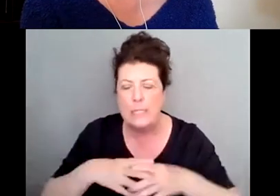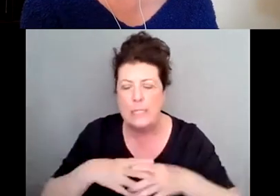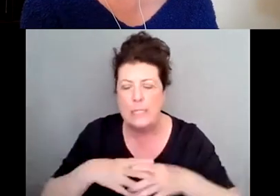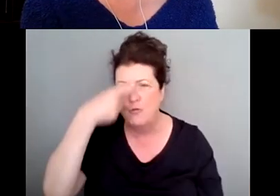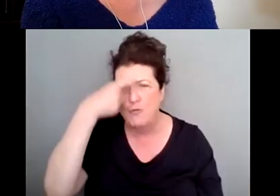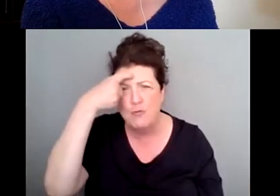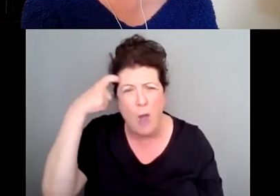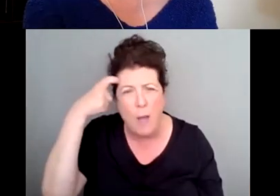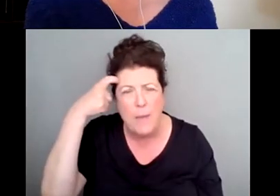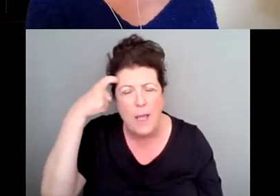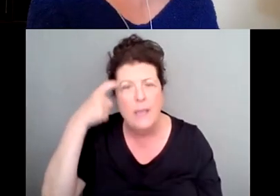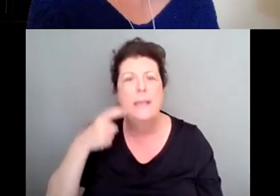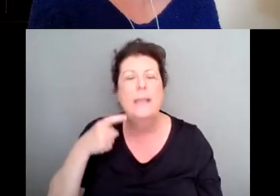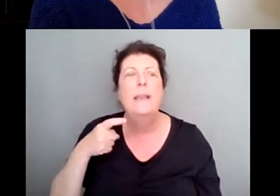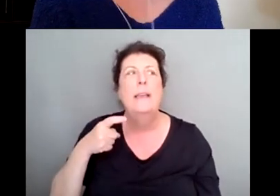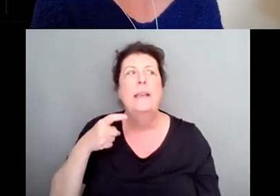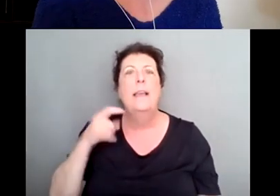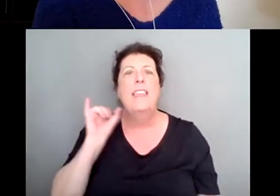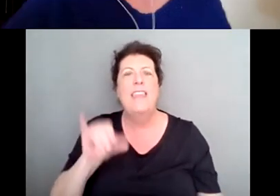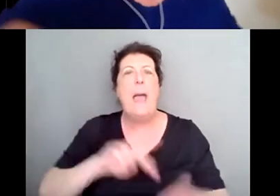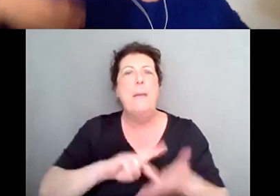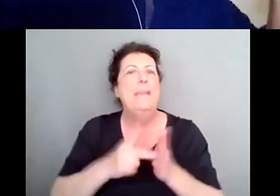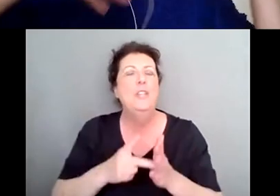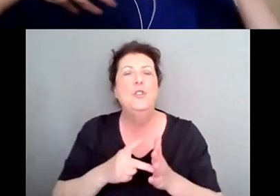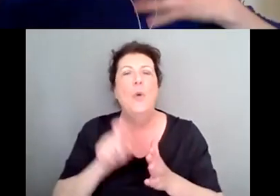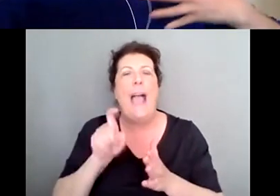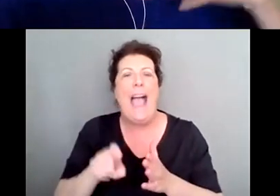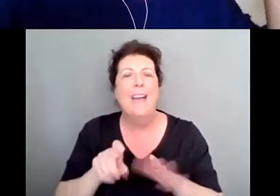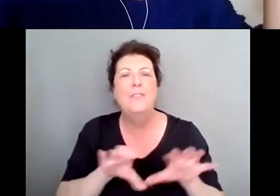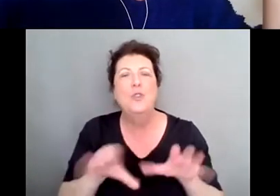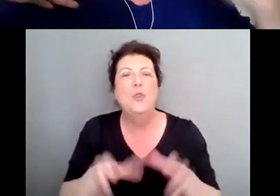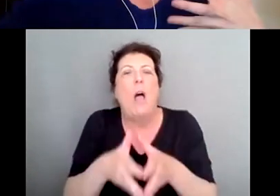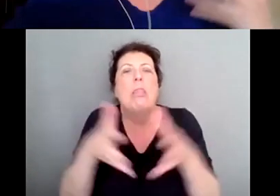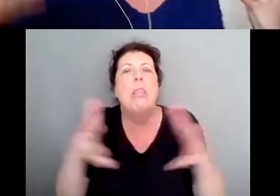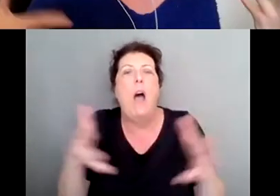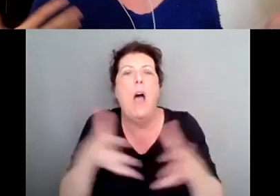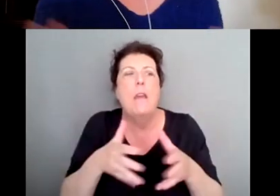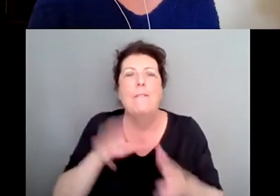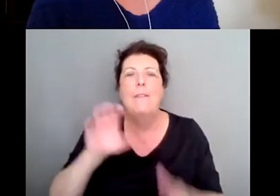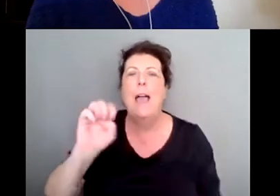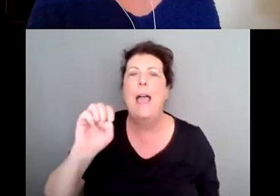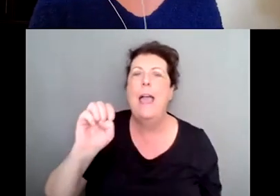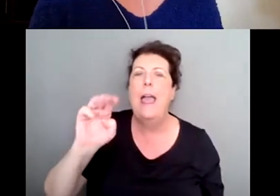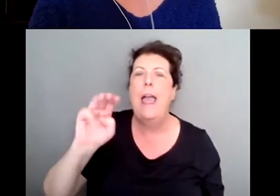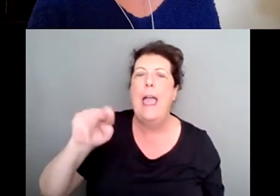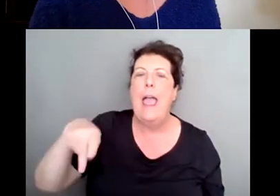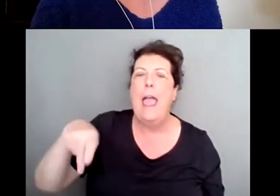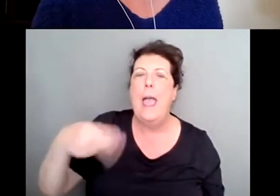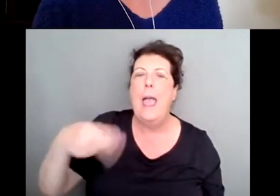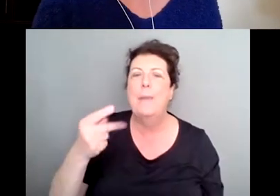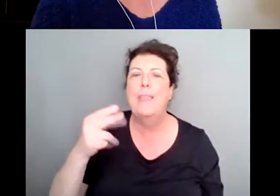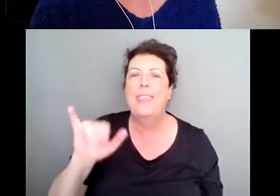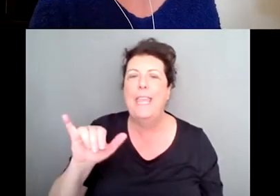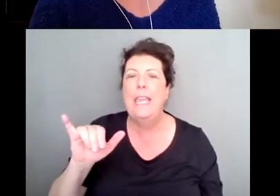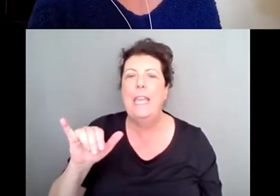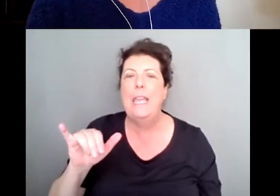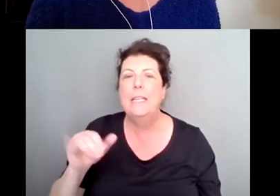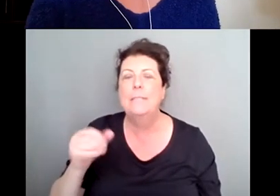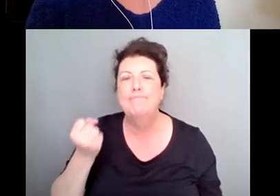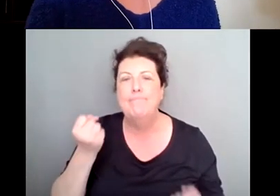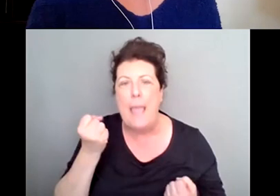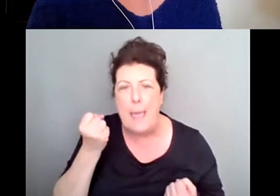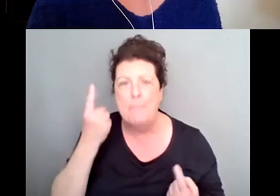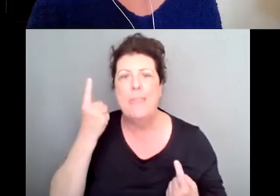of just empathy planning in your body and mind and heart and,